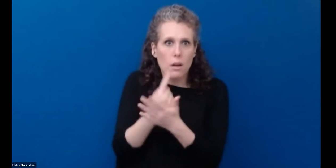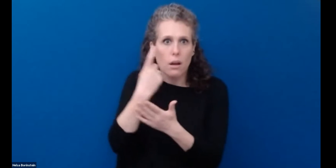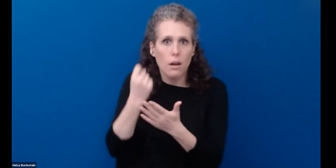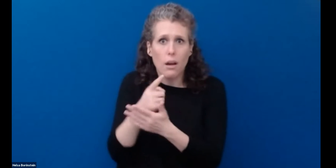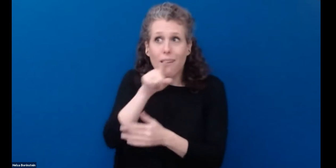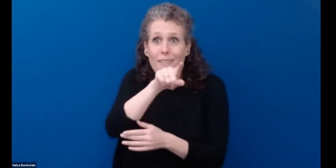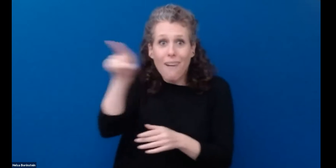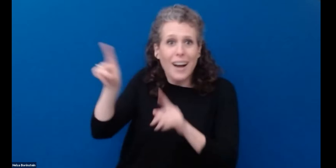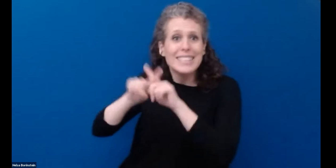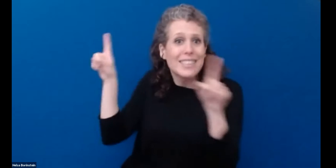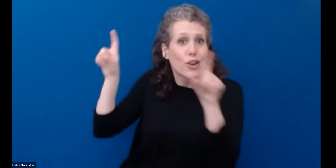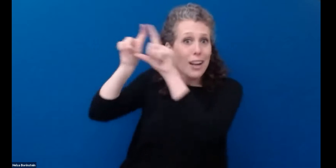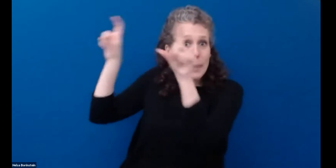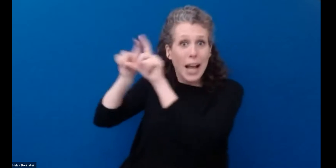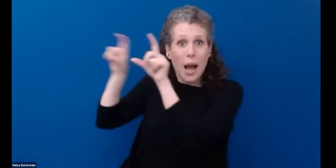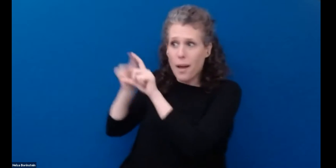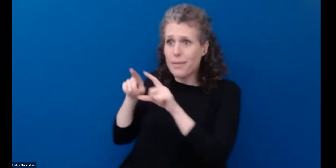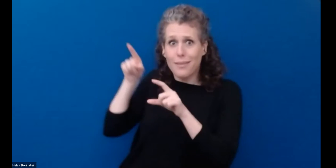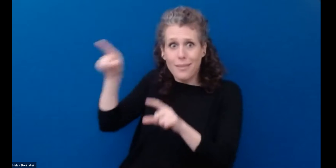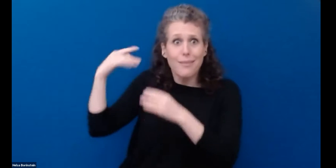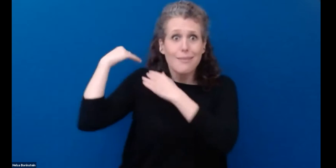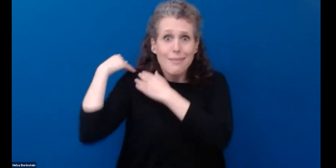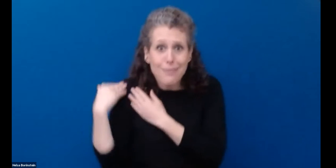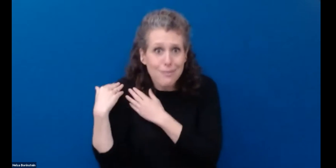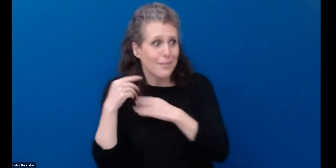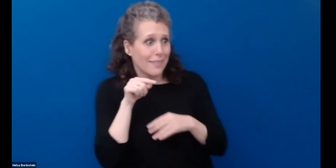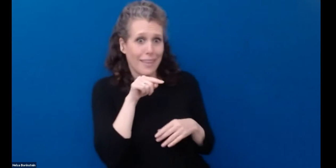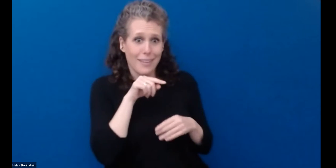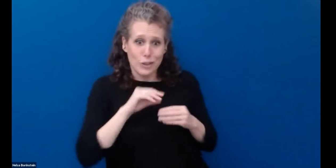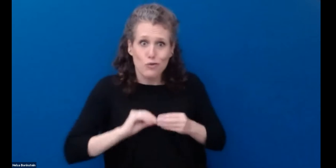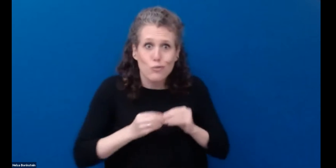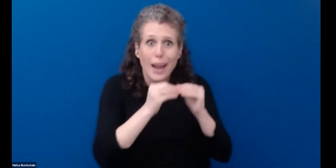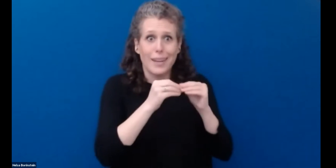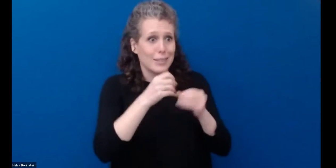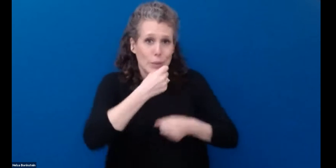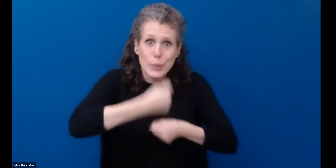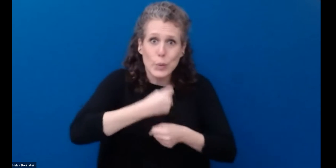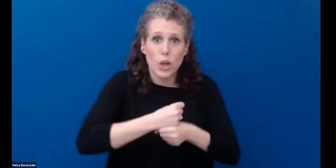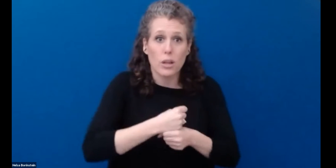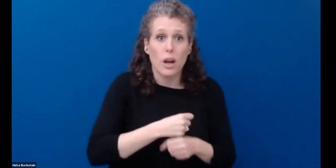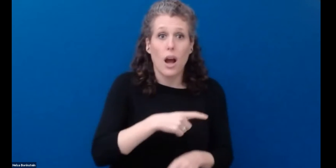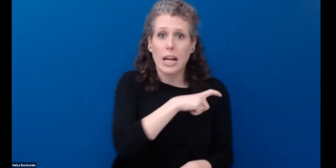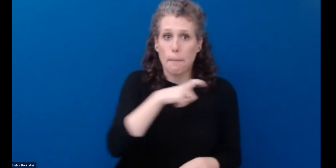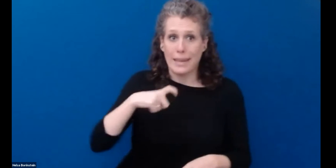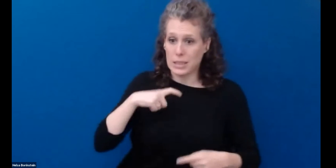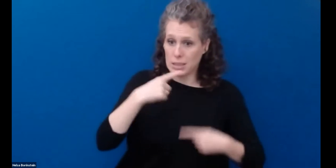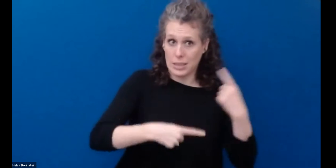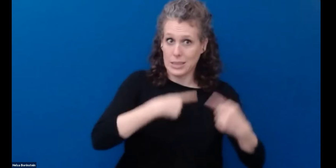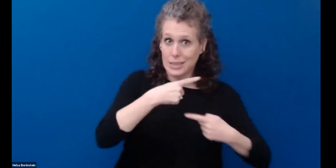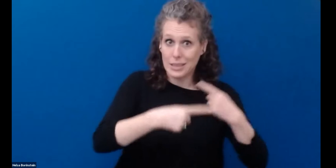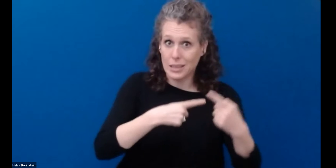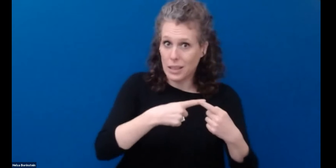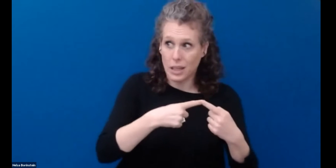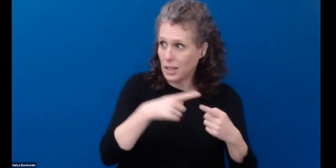are supposed to perform this work. And after a while, the Commission said, okay, so if no one